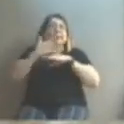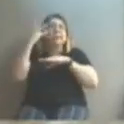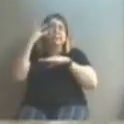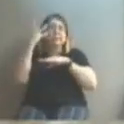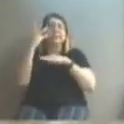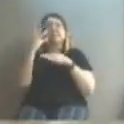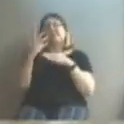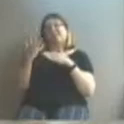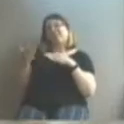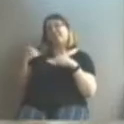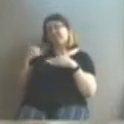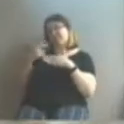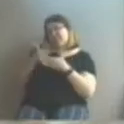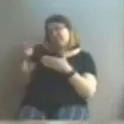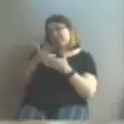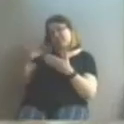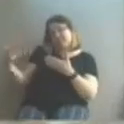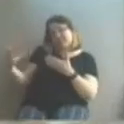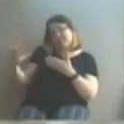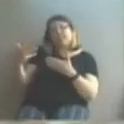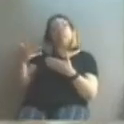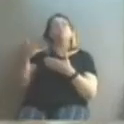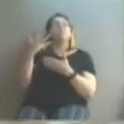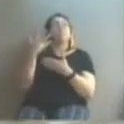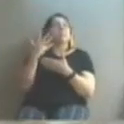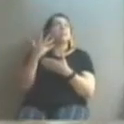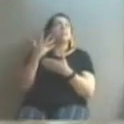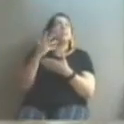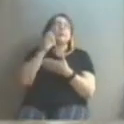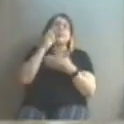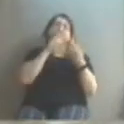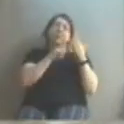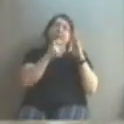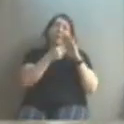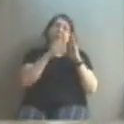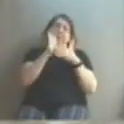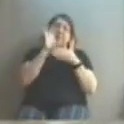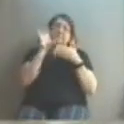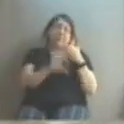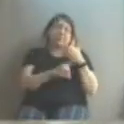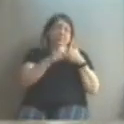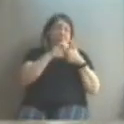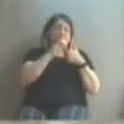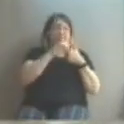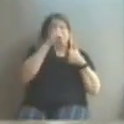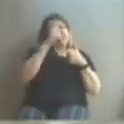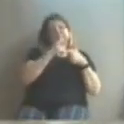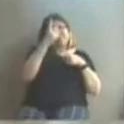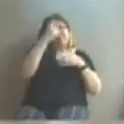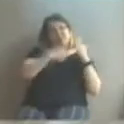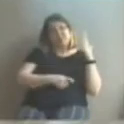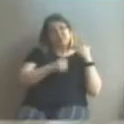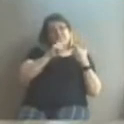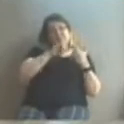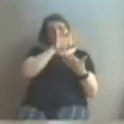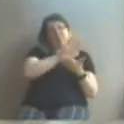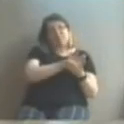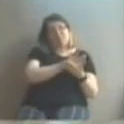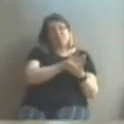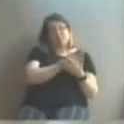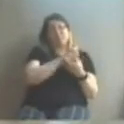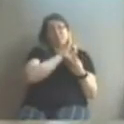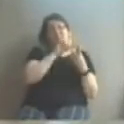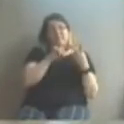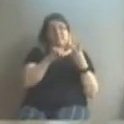An unintended positive consequence of this work are A, it's about half the cost to the schools, and